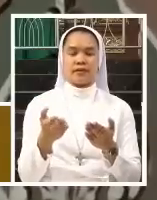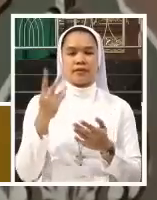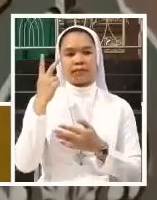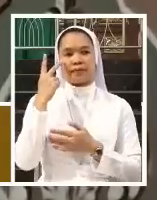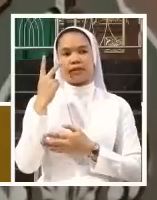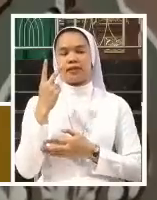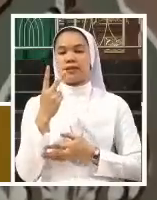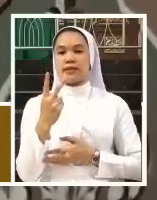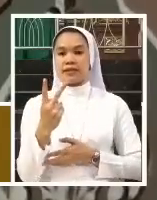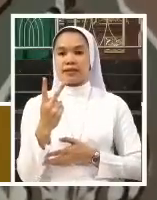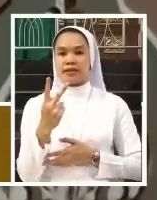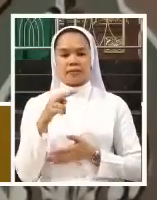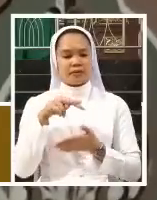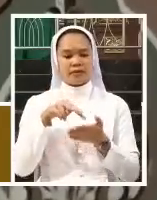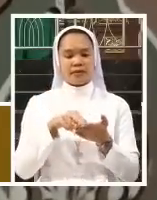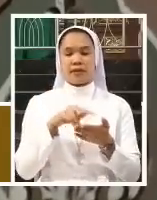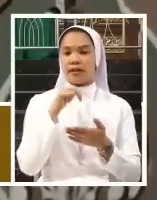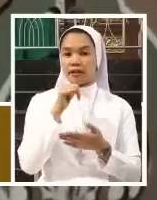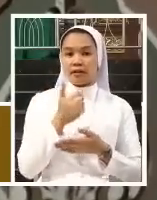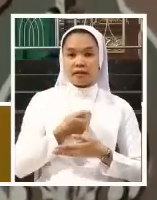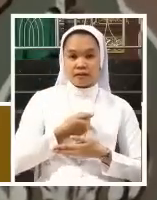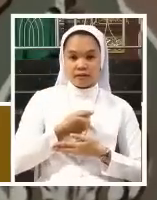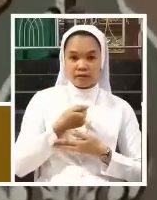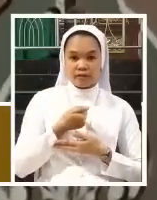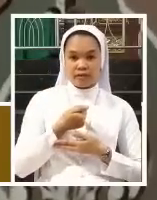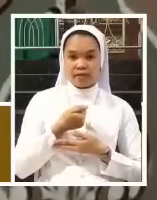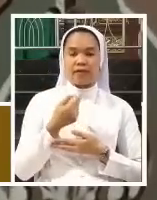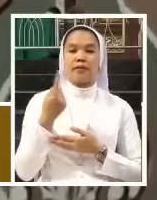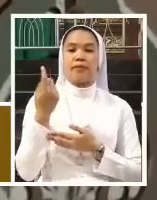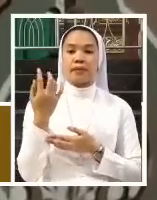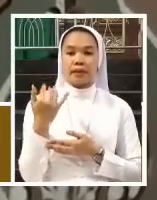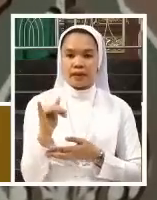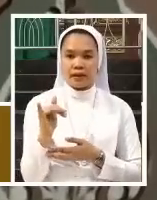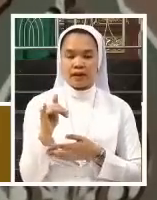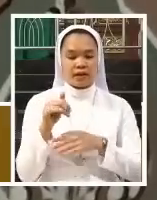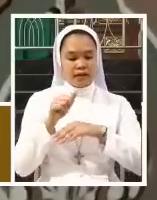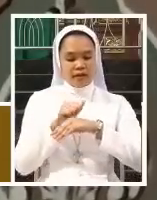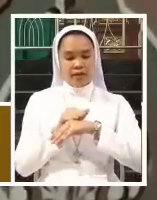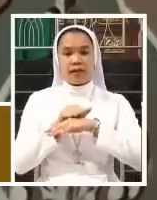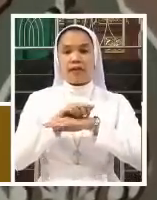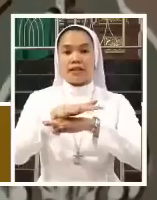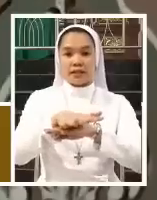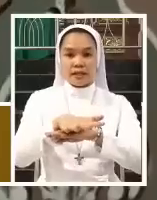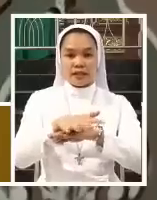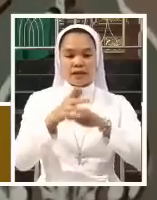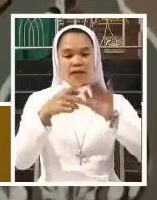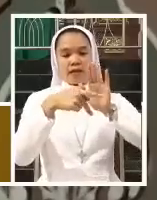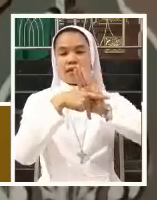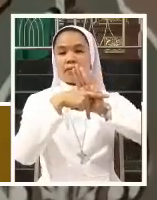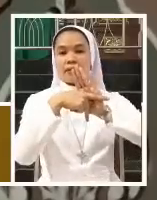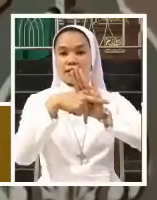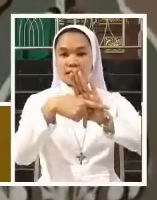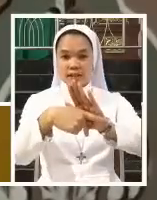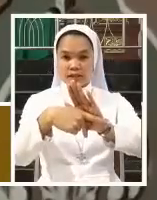not stand on their own. They are sent. They represent